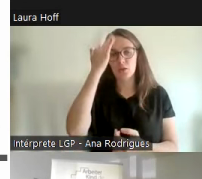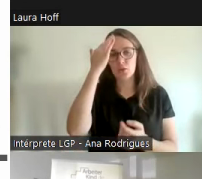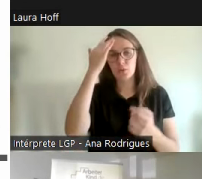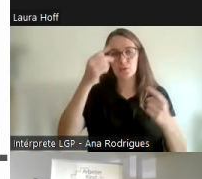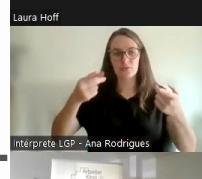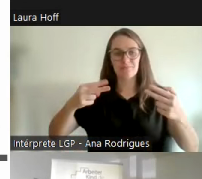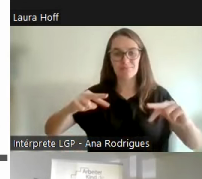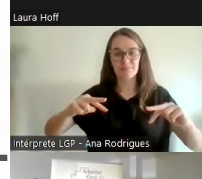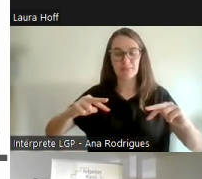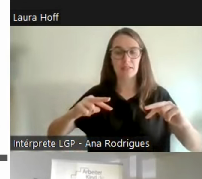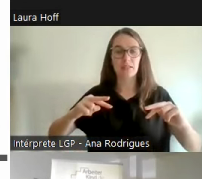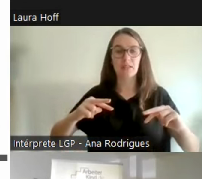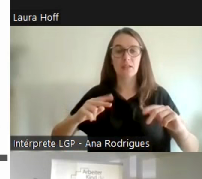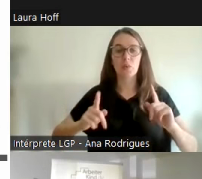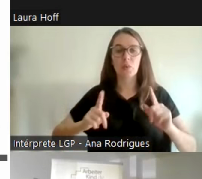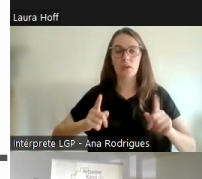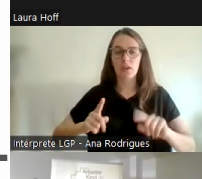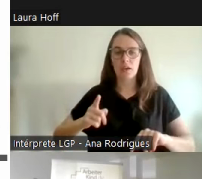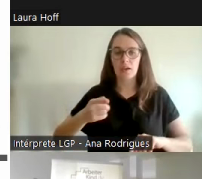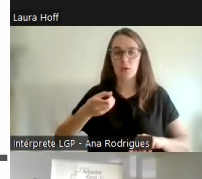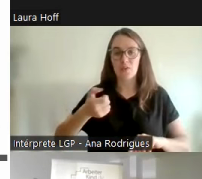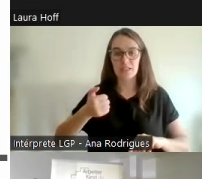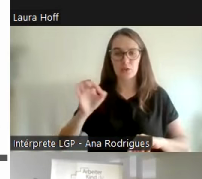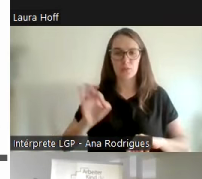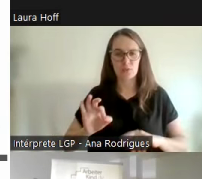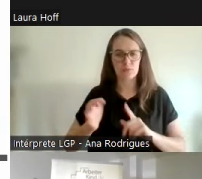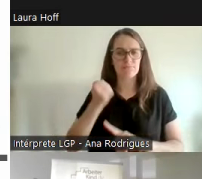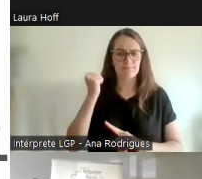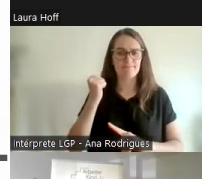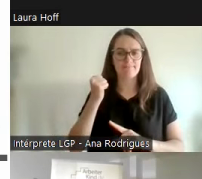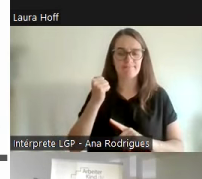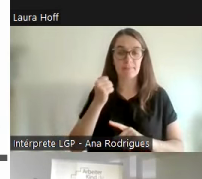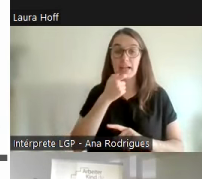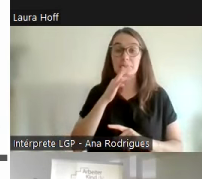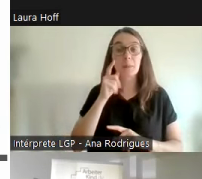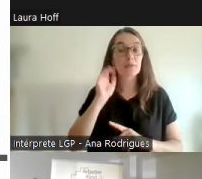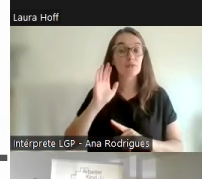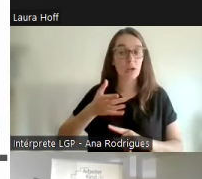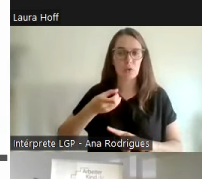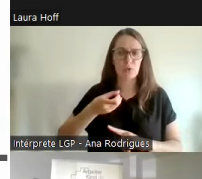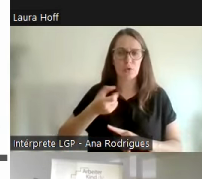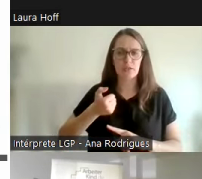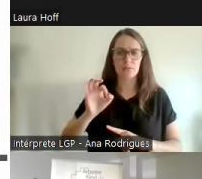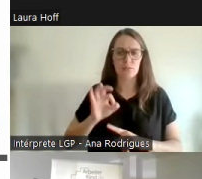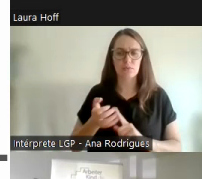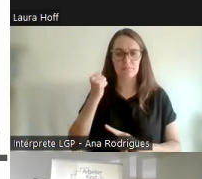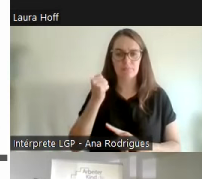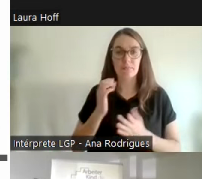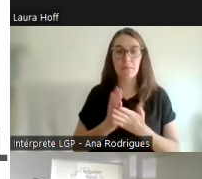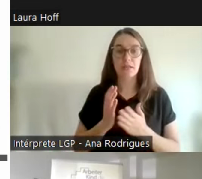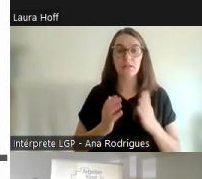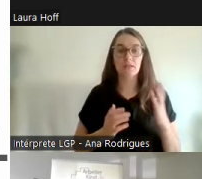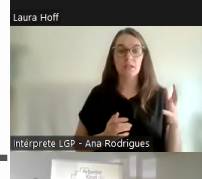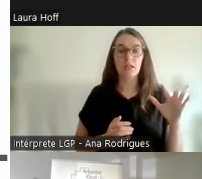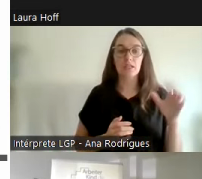So 95% of high school graduates whose parents already had degrees will go to college, and only